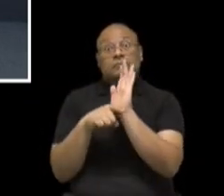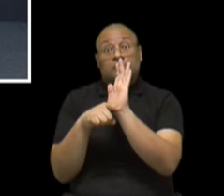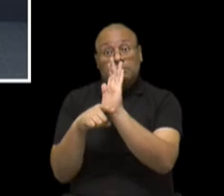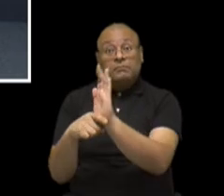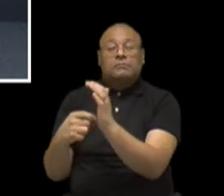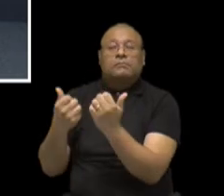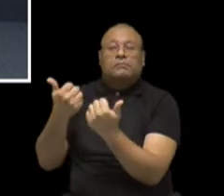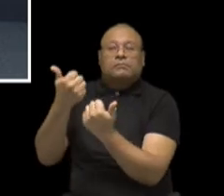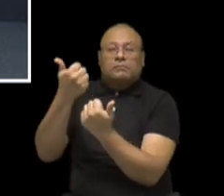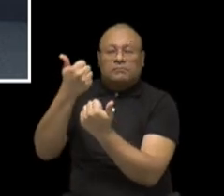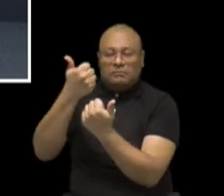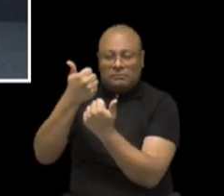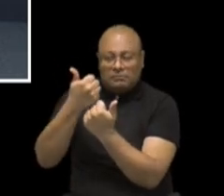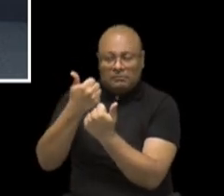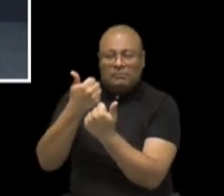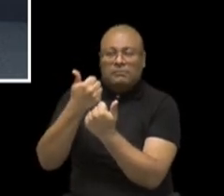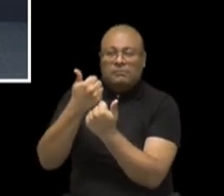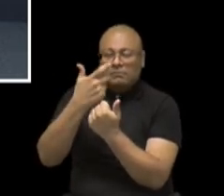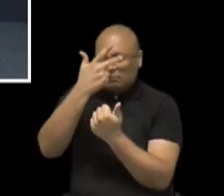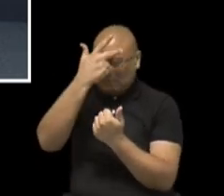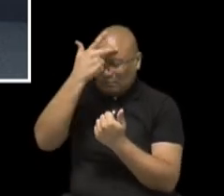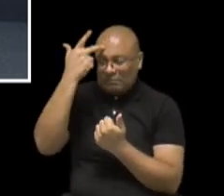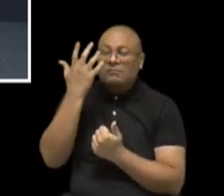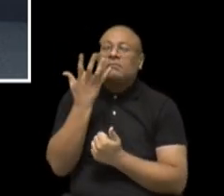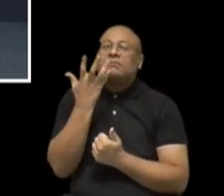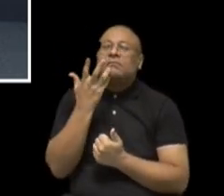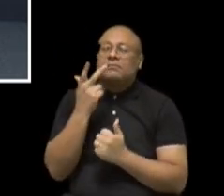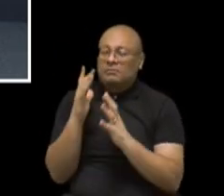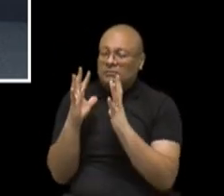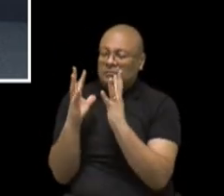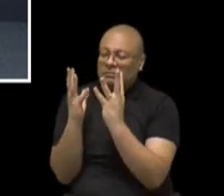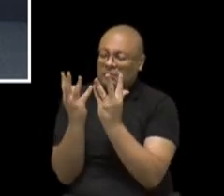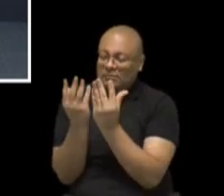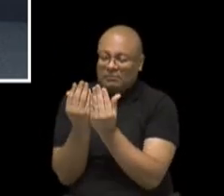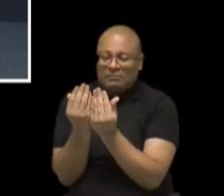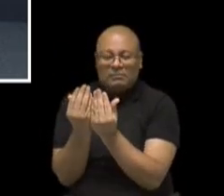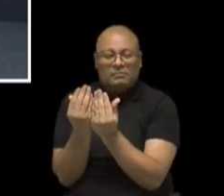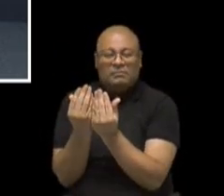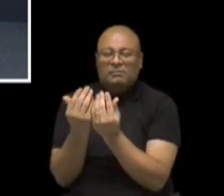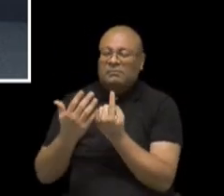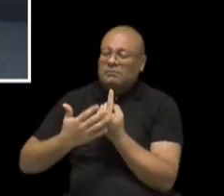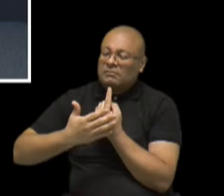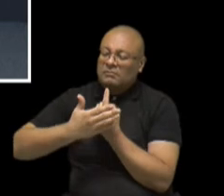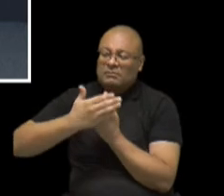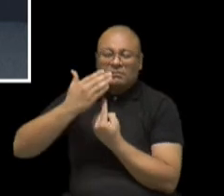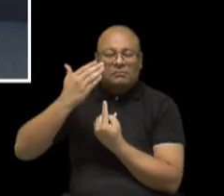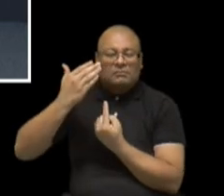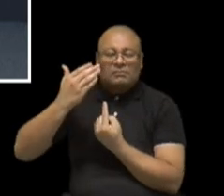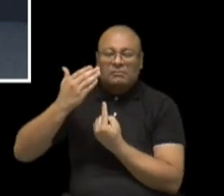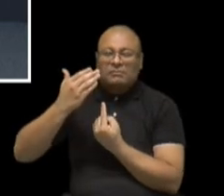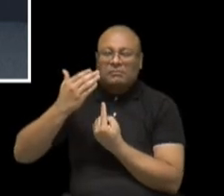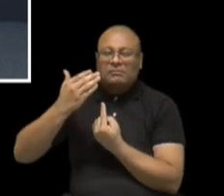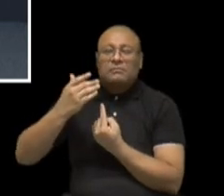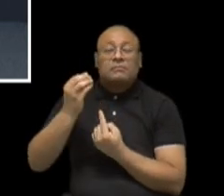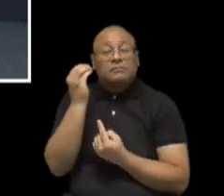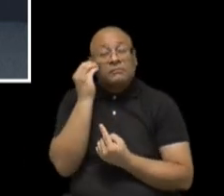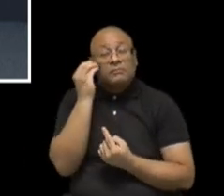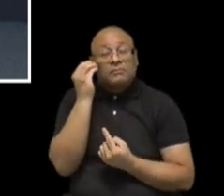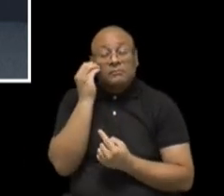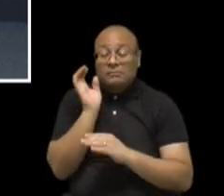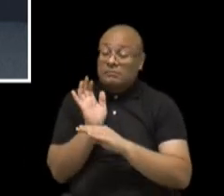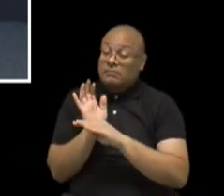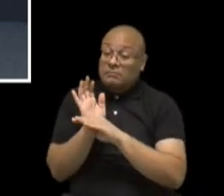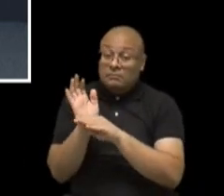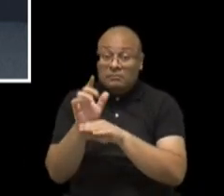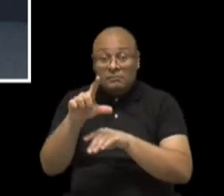supports vulnerable children and their families in Ghana. I've always tried to find ways